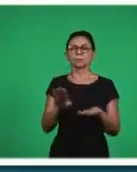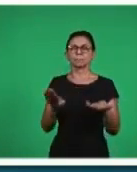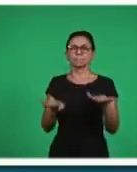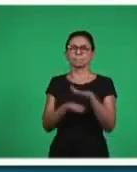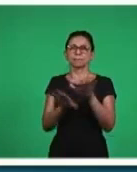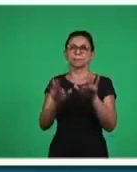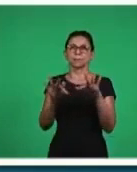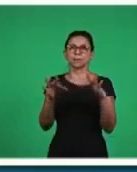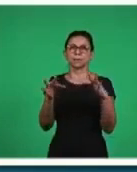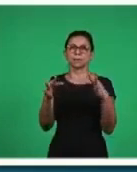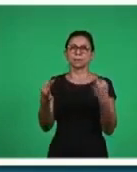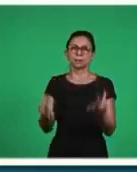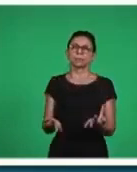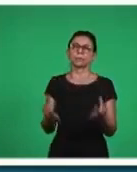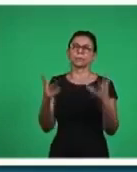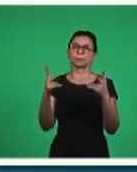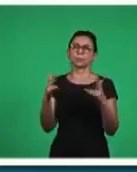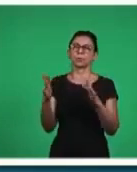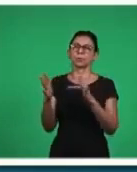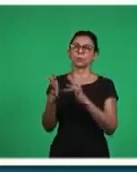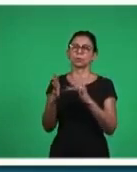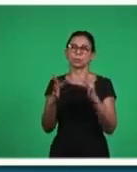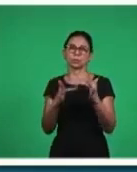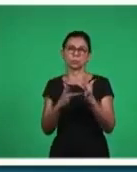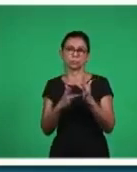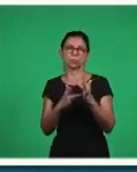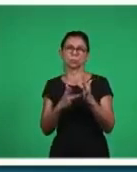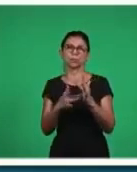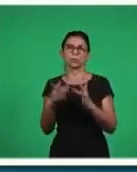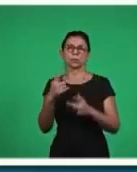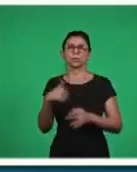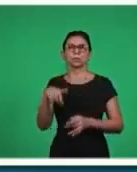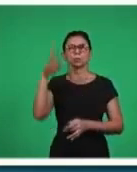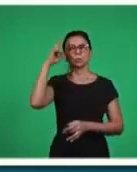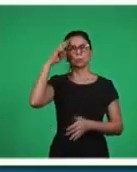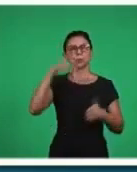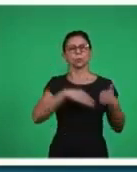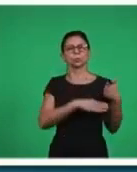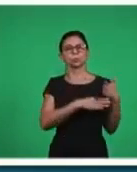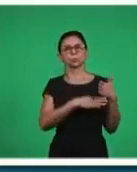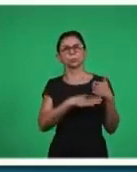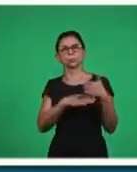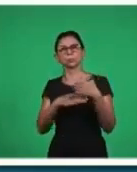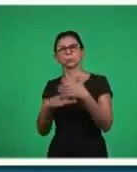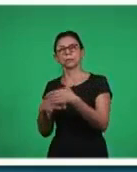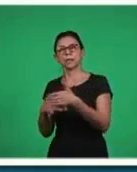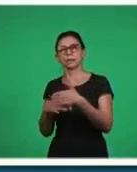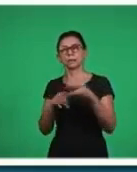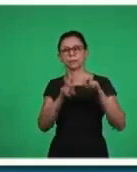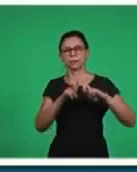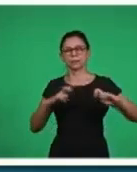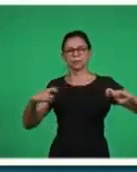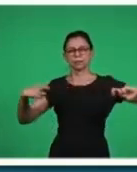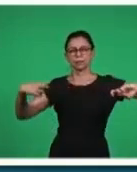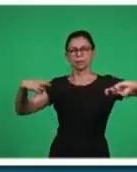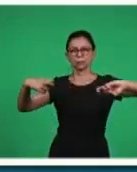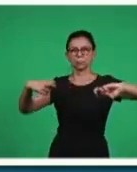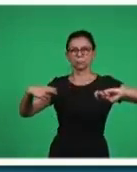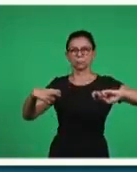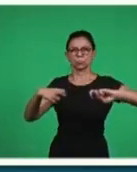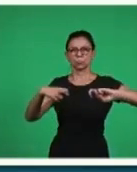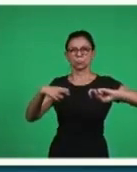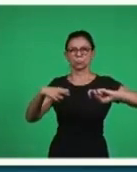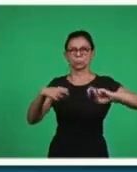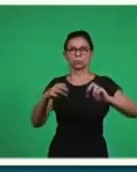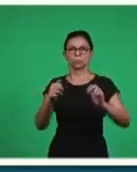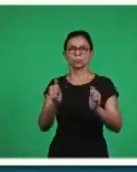place where Jesus is. He is the one to take us from the place of the least worthy to the best